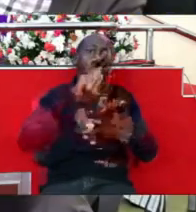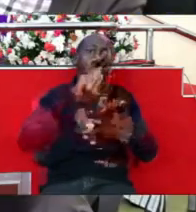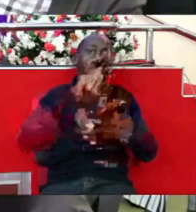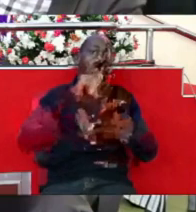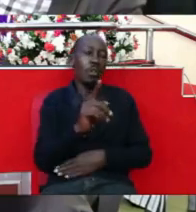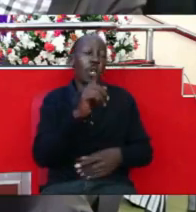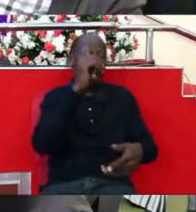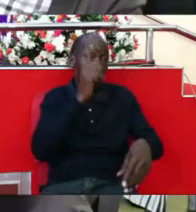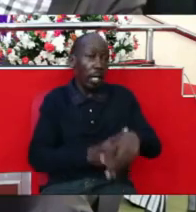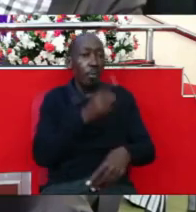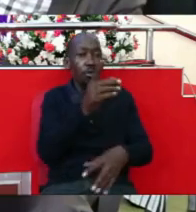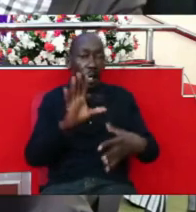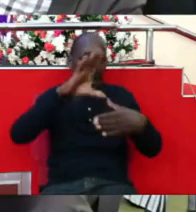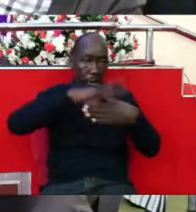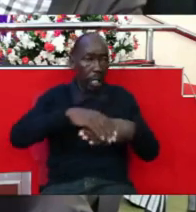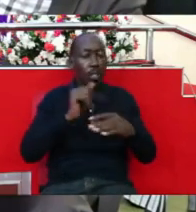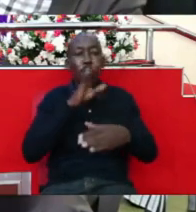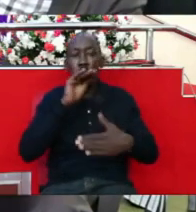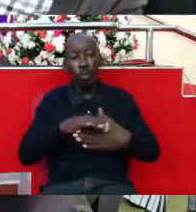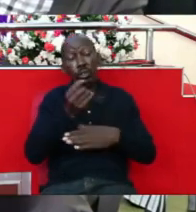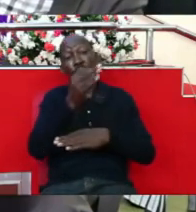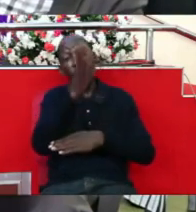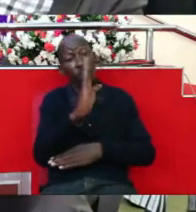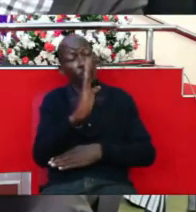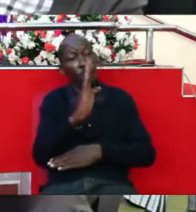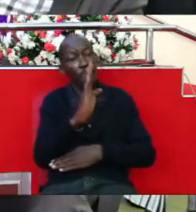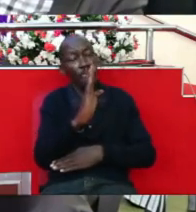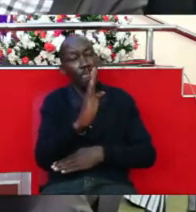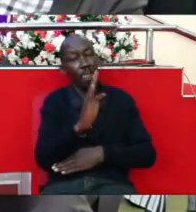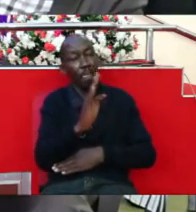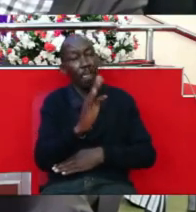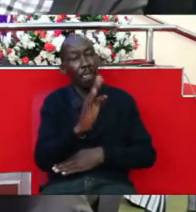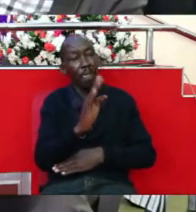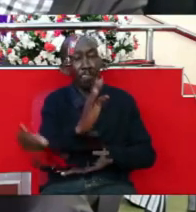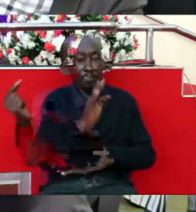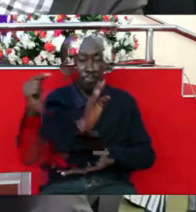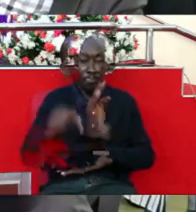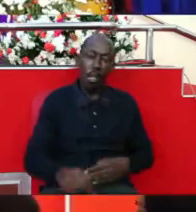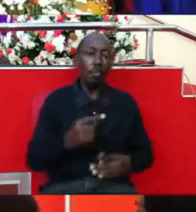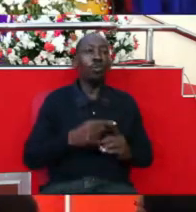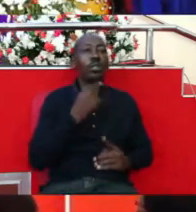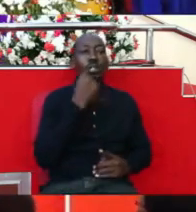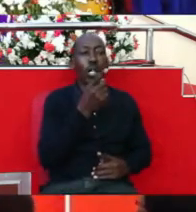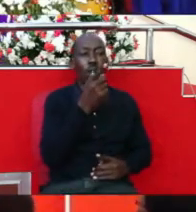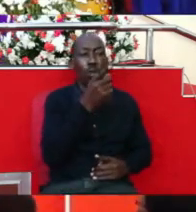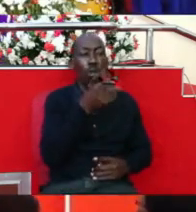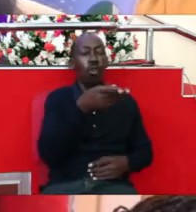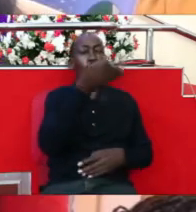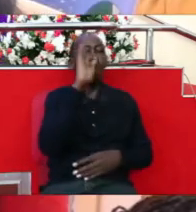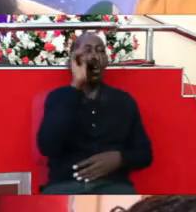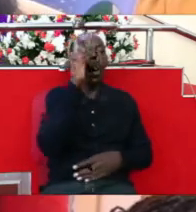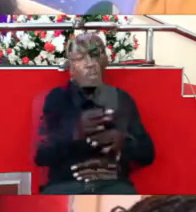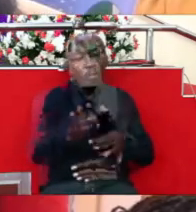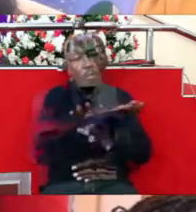unaiwekea. And when you attach a promise of God, I came to tell you that God is faithful. Nimekuja kuambia Mungu ni